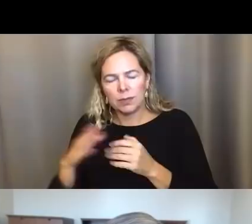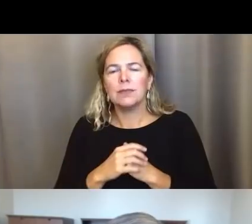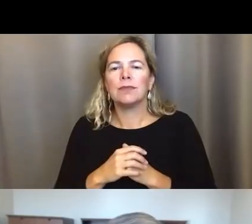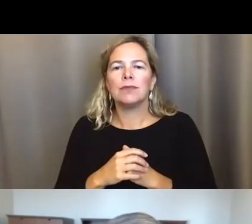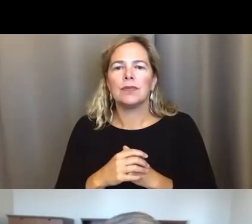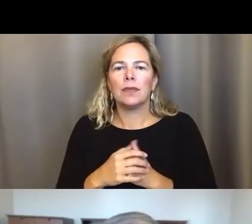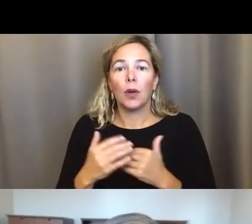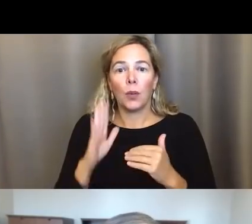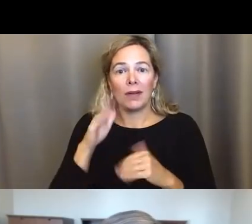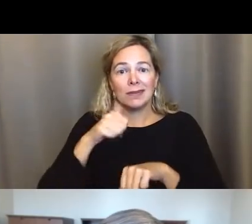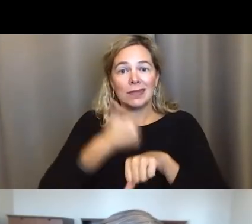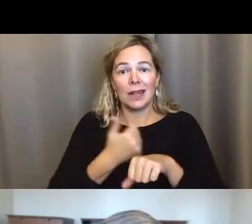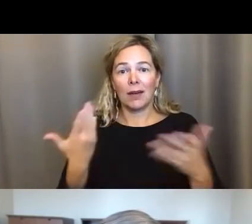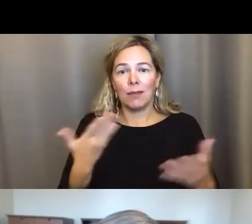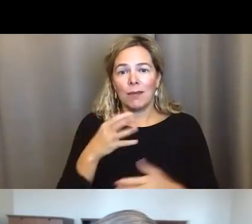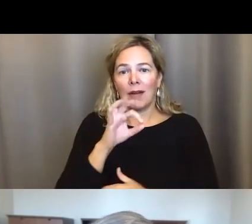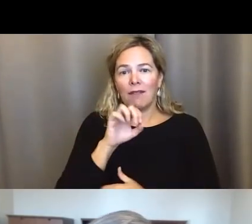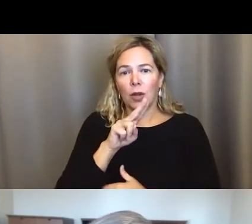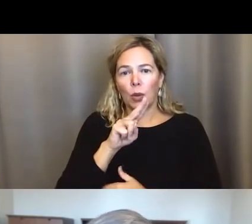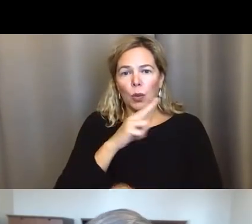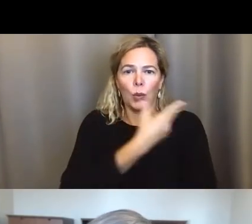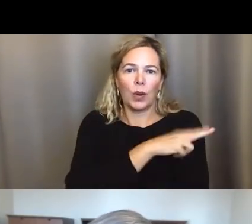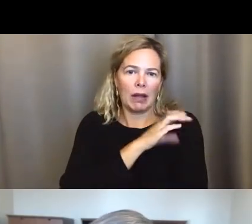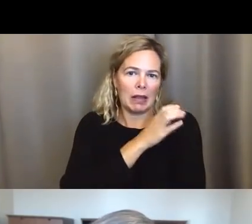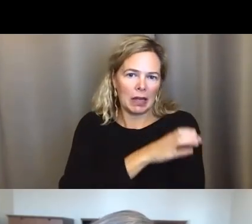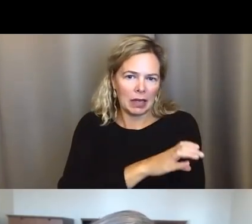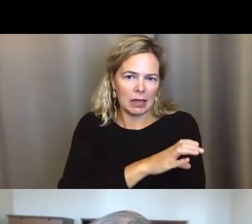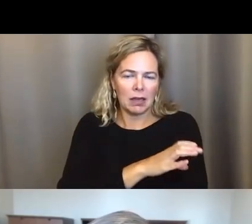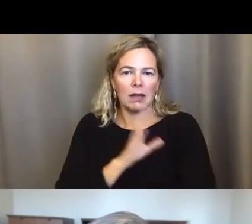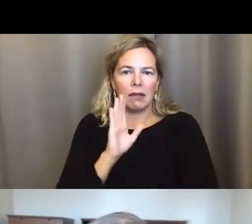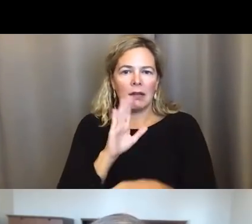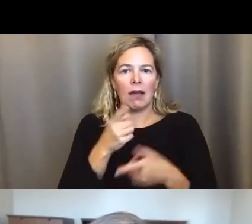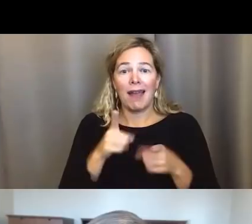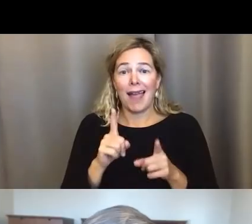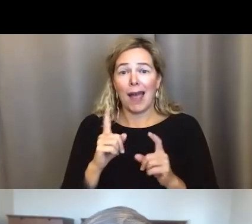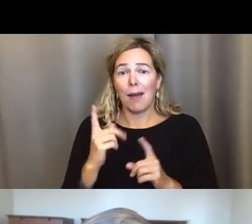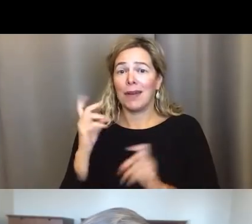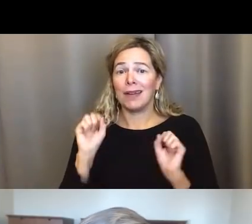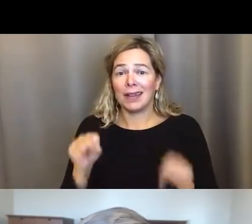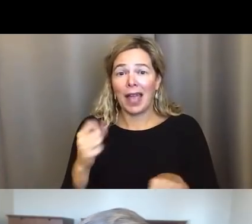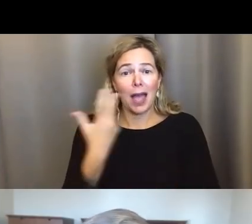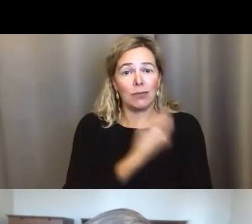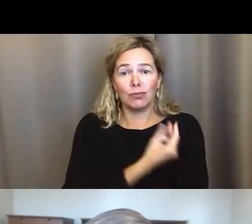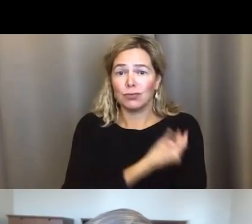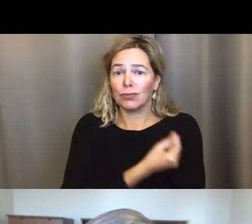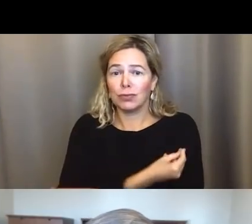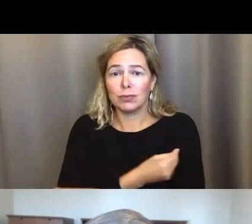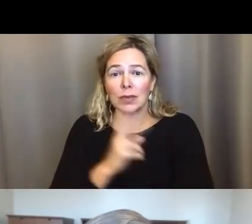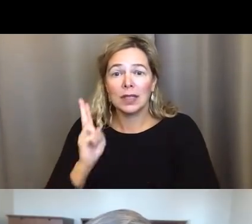flu clinics, and our goal, and we have a capacity to administer twice as many vaccines than were given